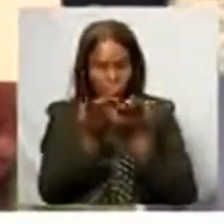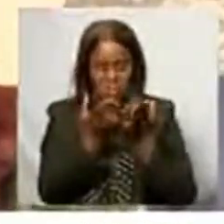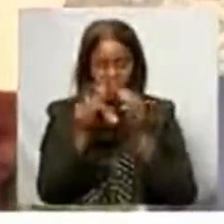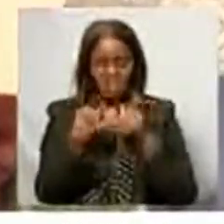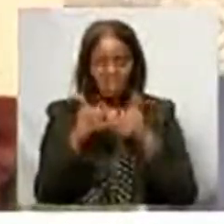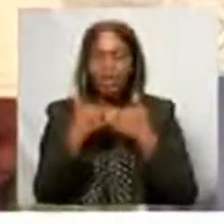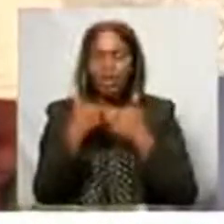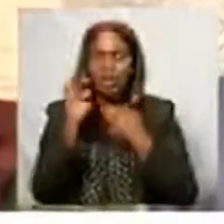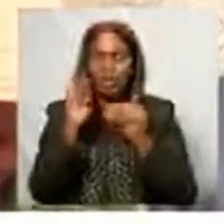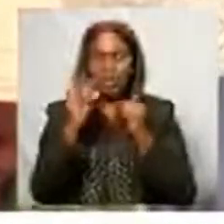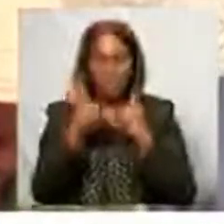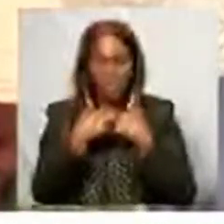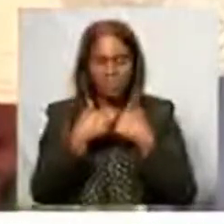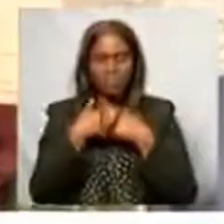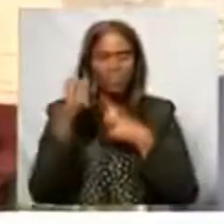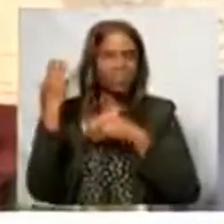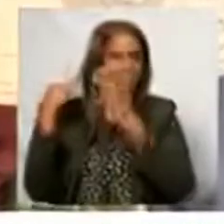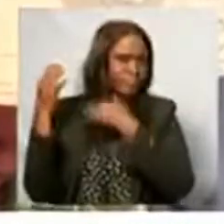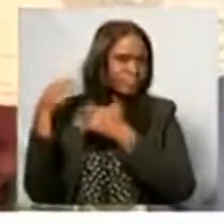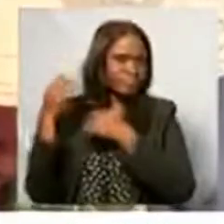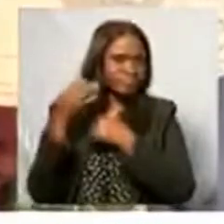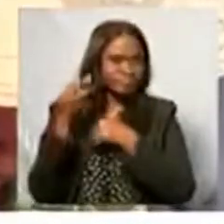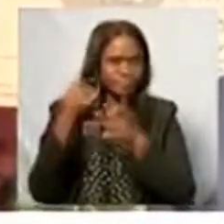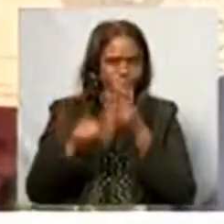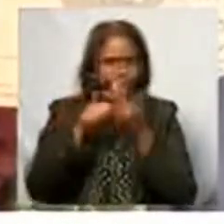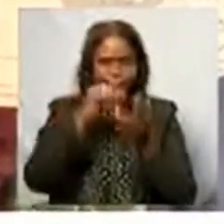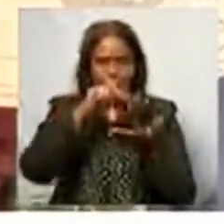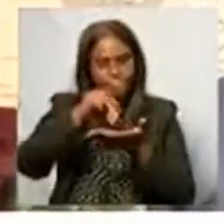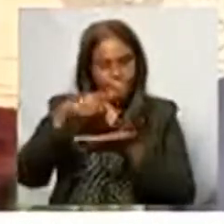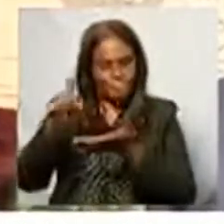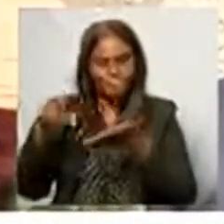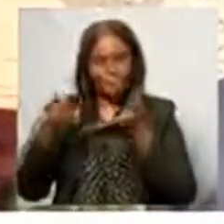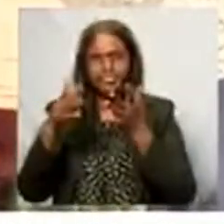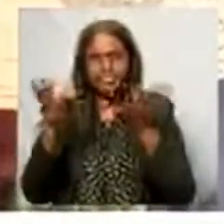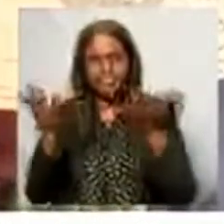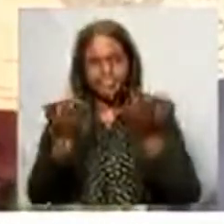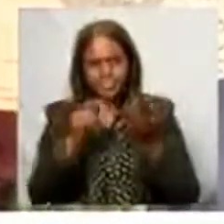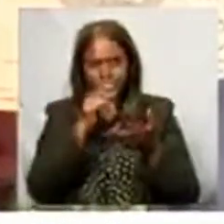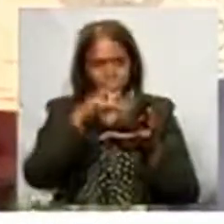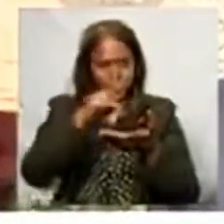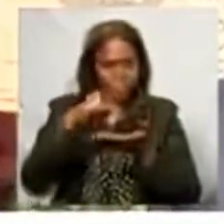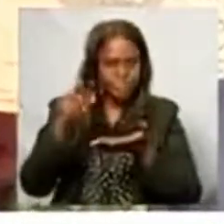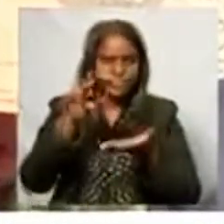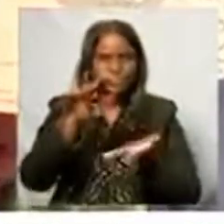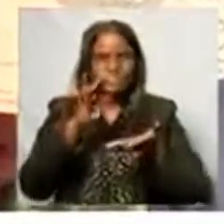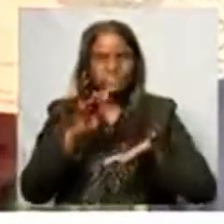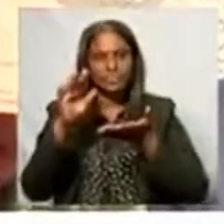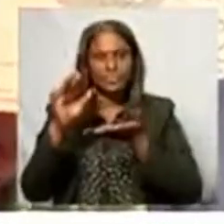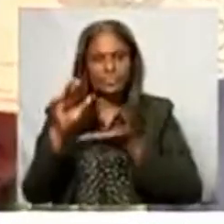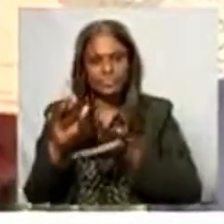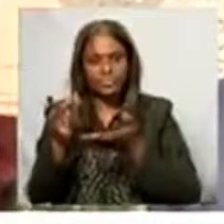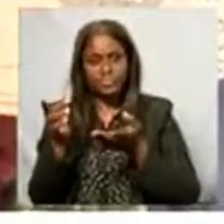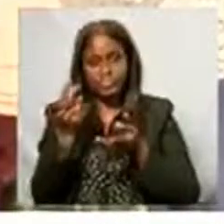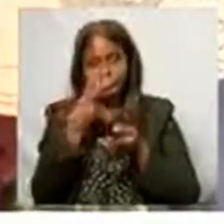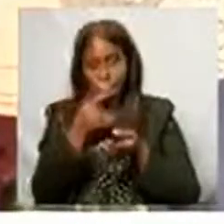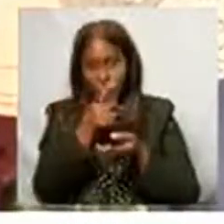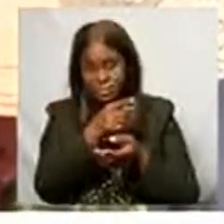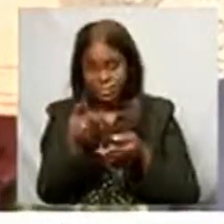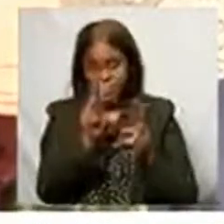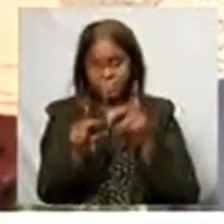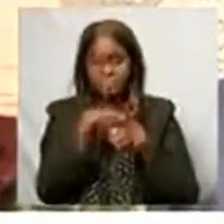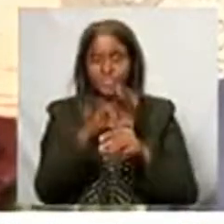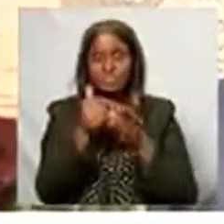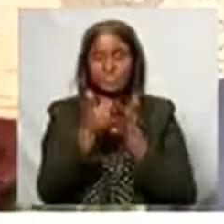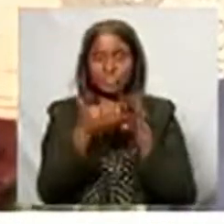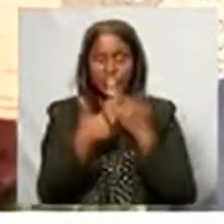up having a backlog of unpaid allowances, unpaid terminal benefits. When you look at it, people are